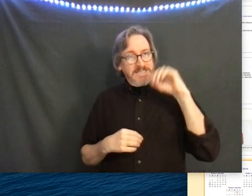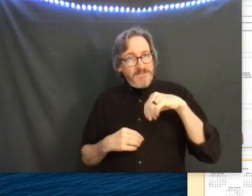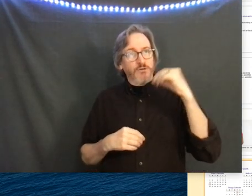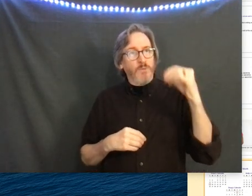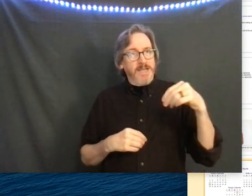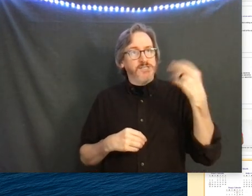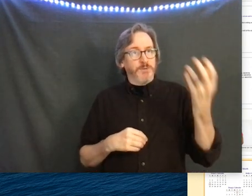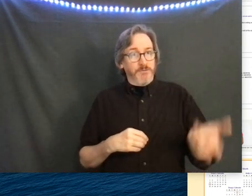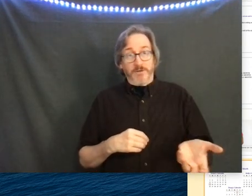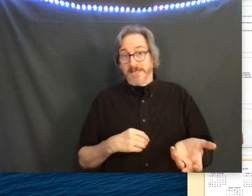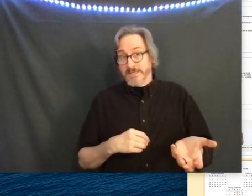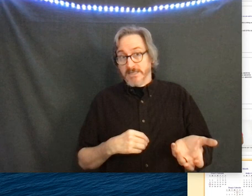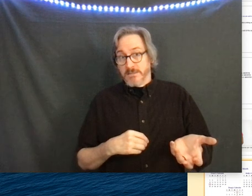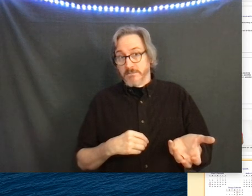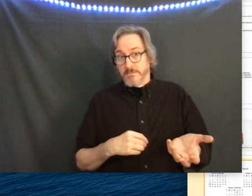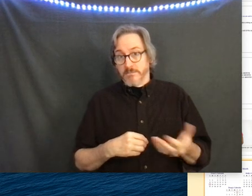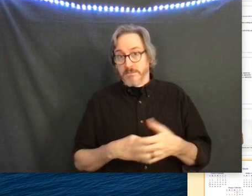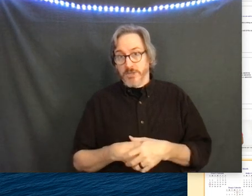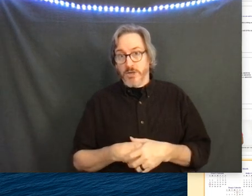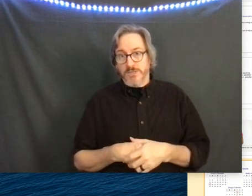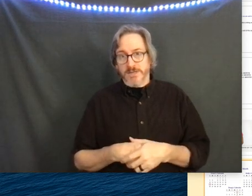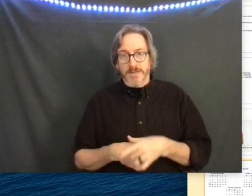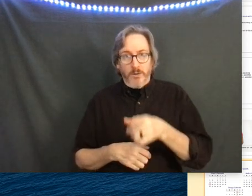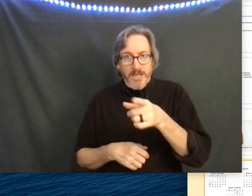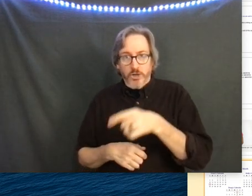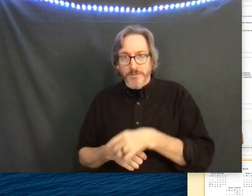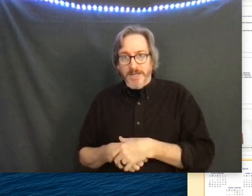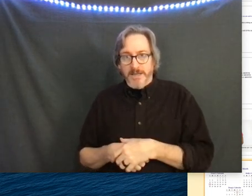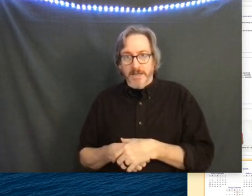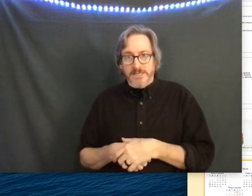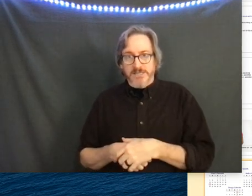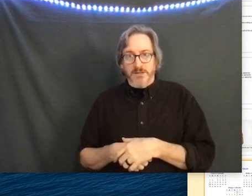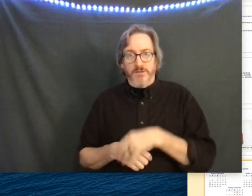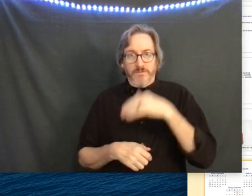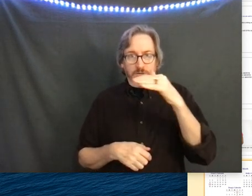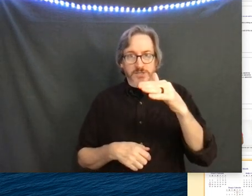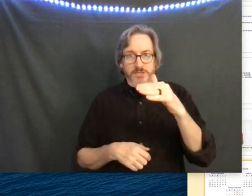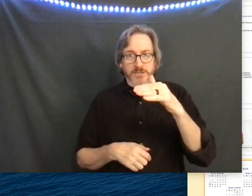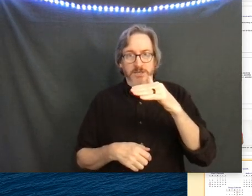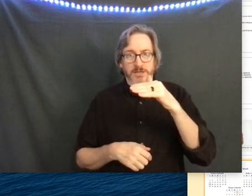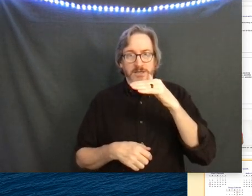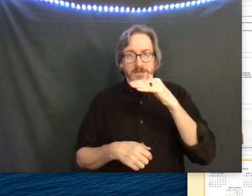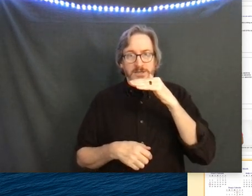There are different ways you can phrase these. It could be it's